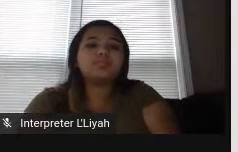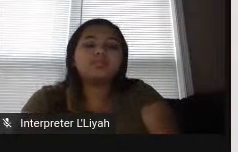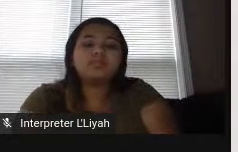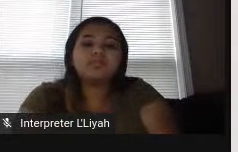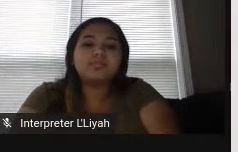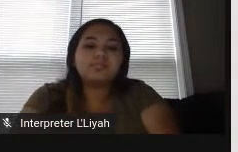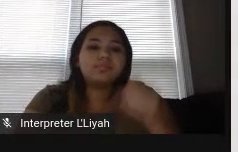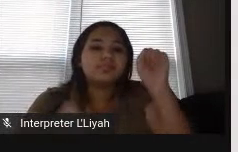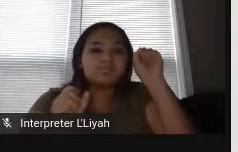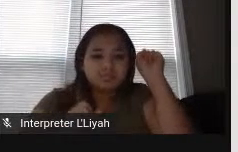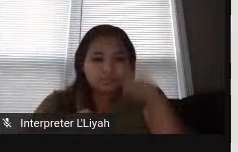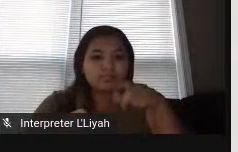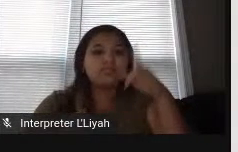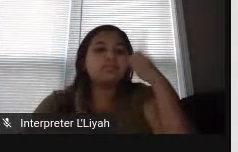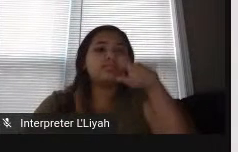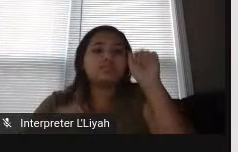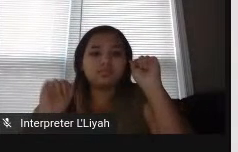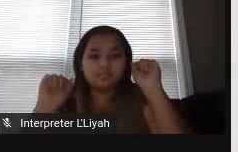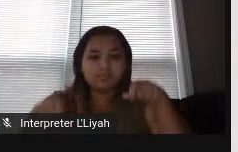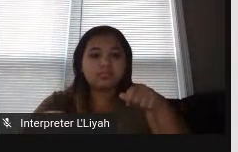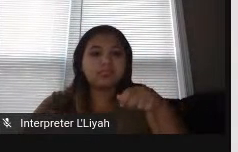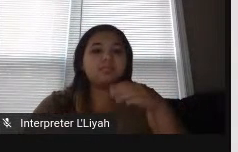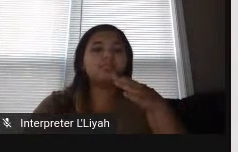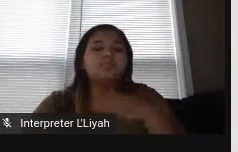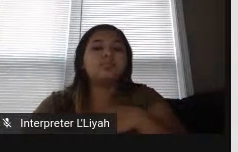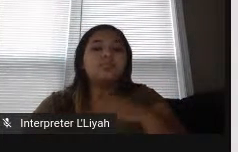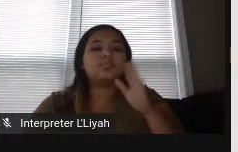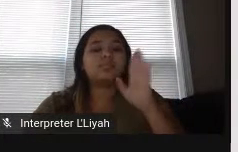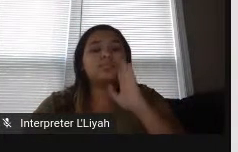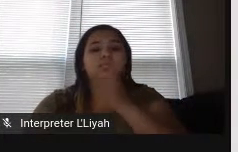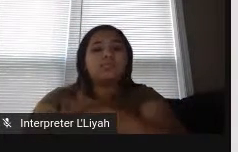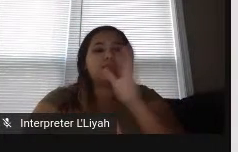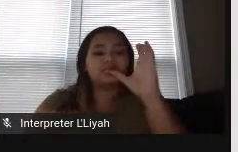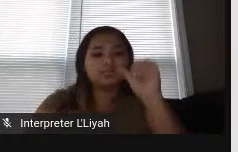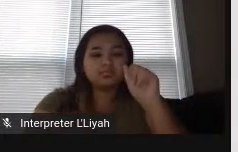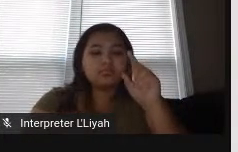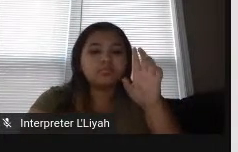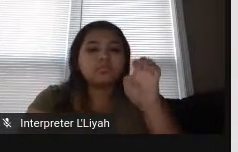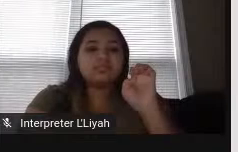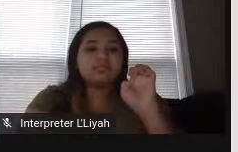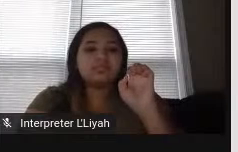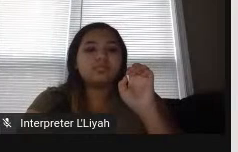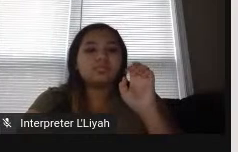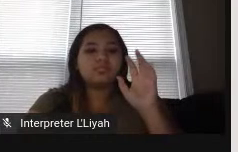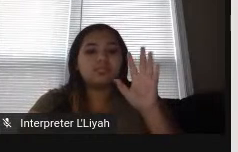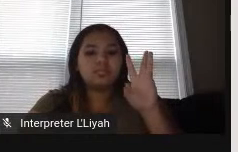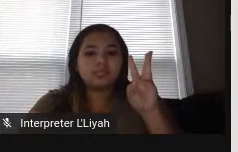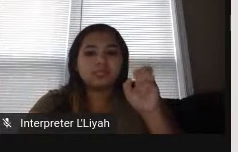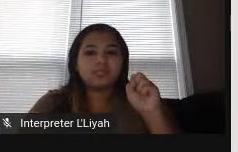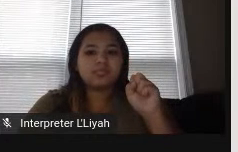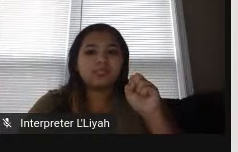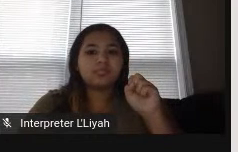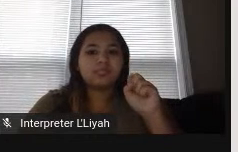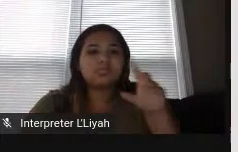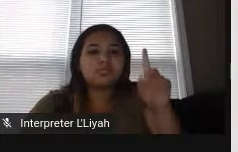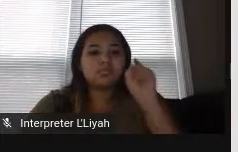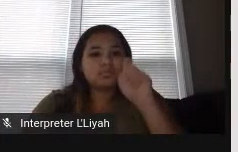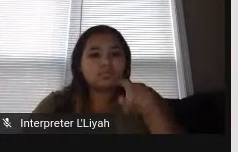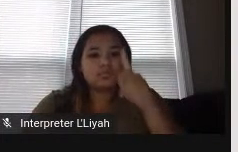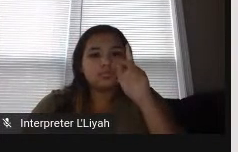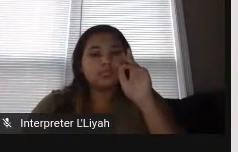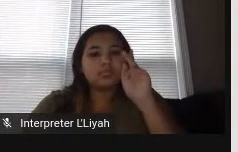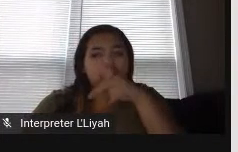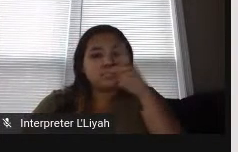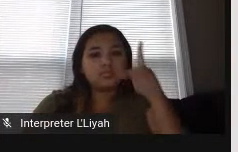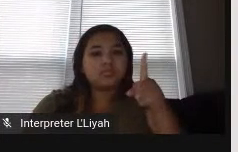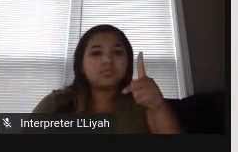IEP? Yes, they can. In my daughter's case, she was asked to create a